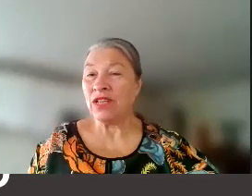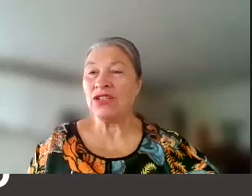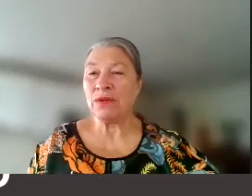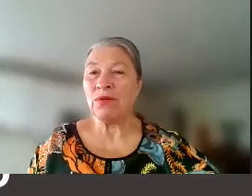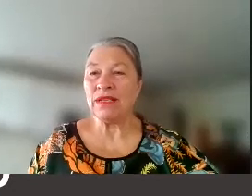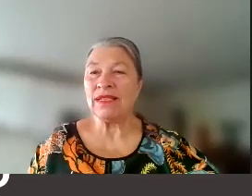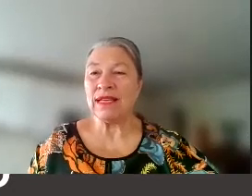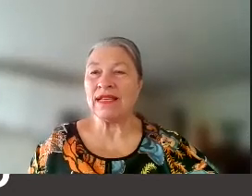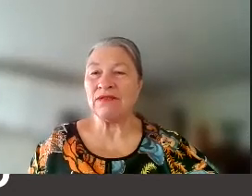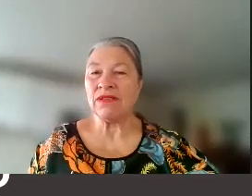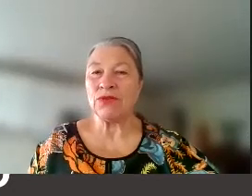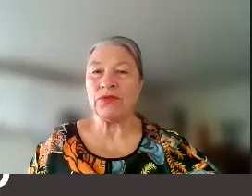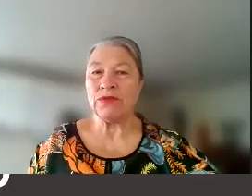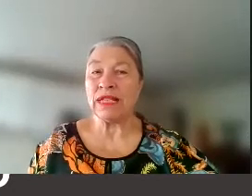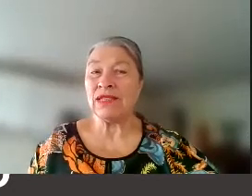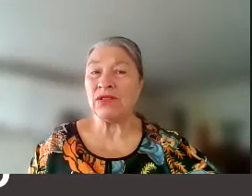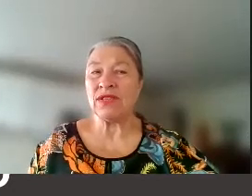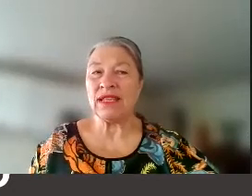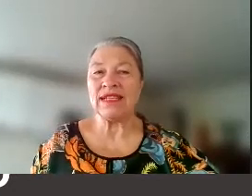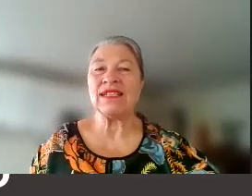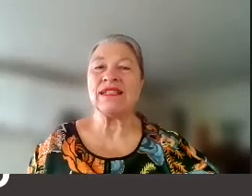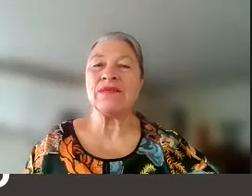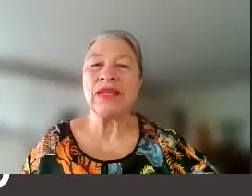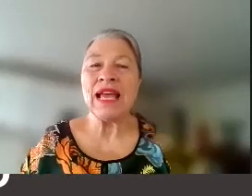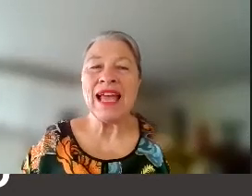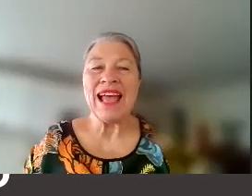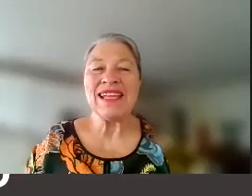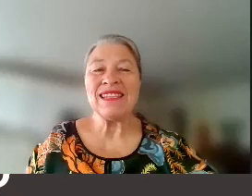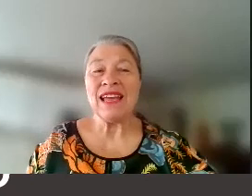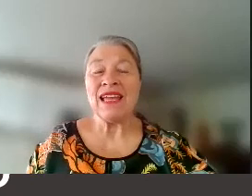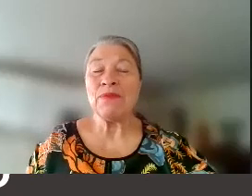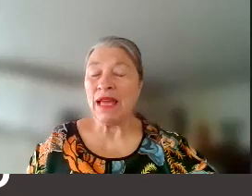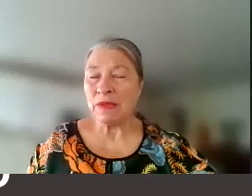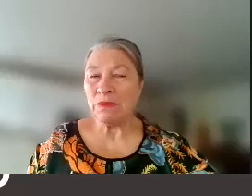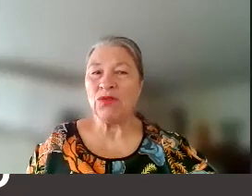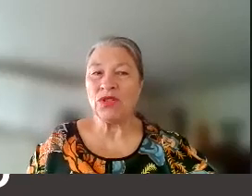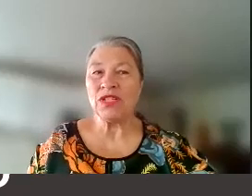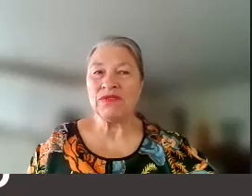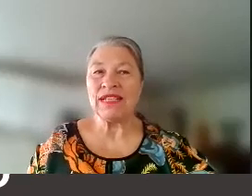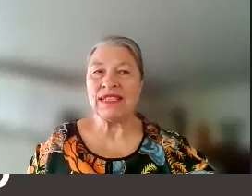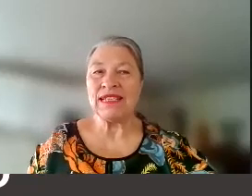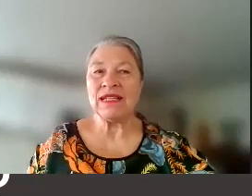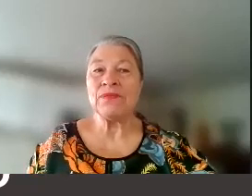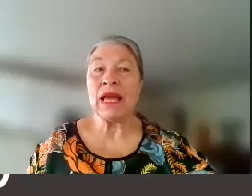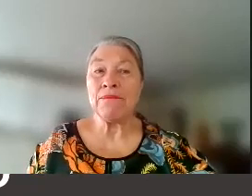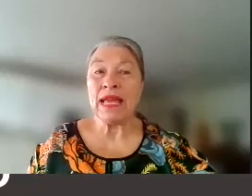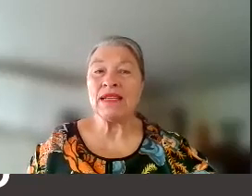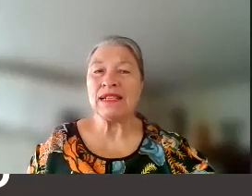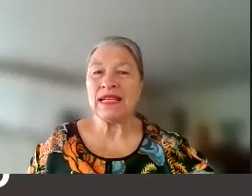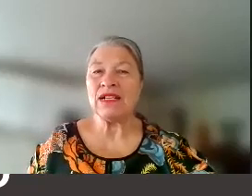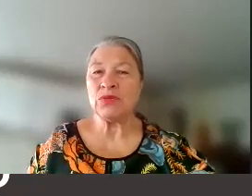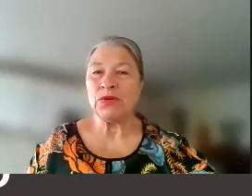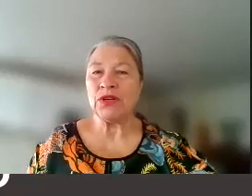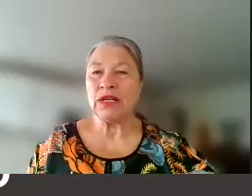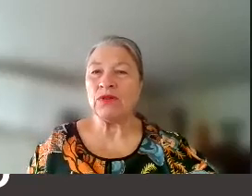language education policy as a result of the research that they did. And they perhaps provocatively said,